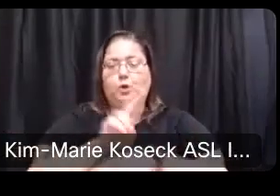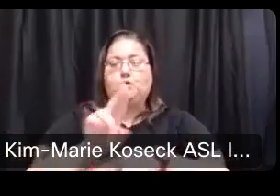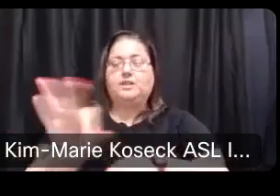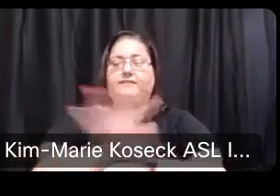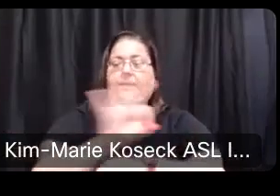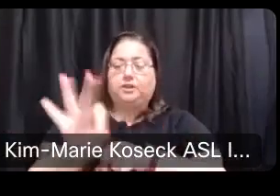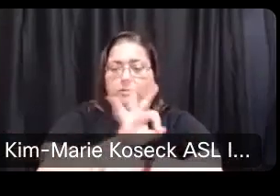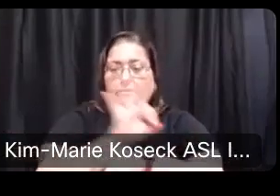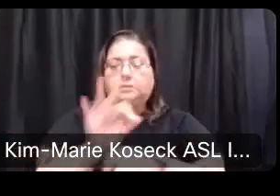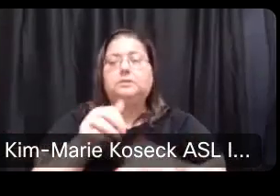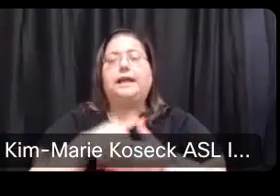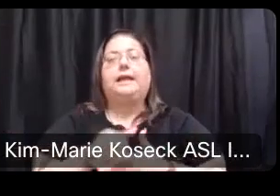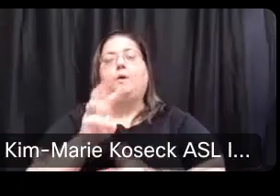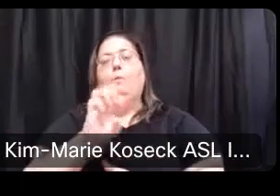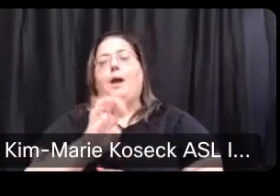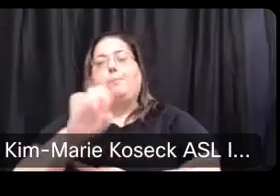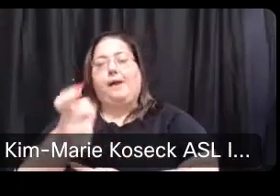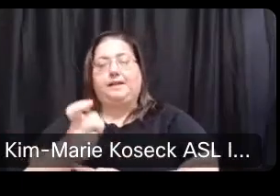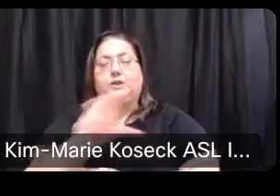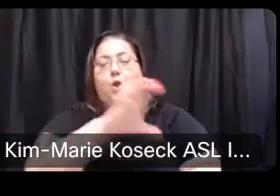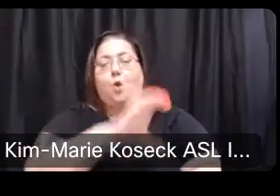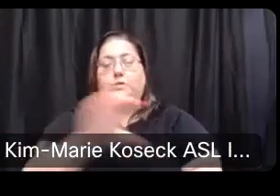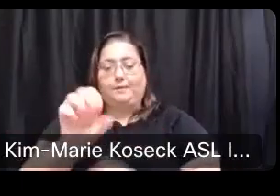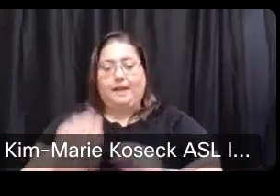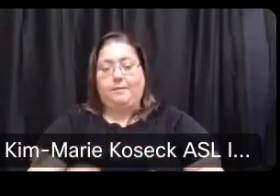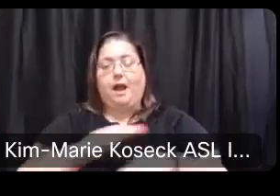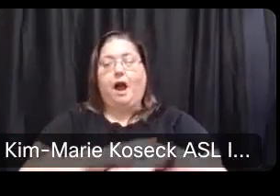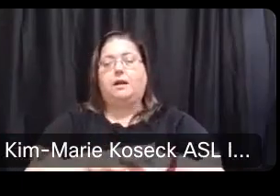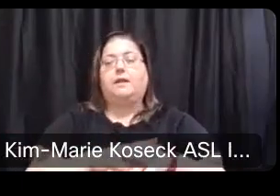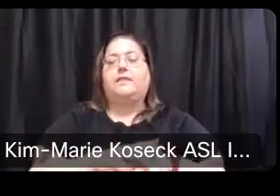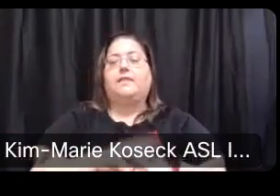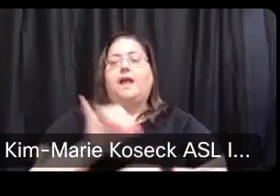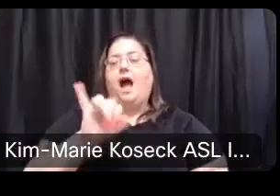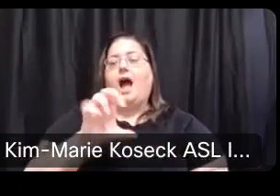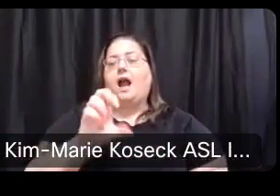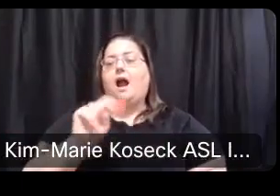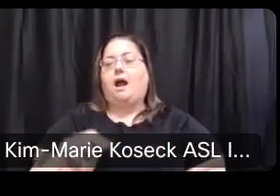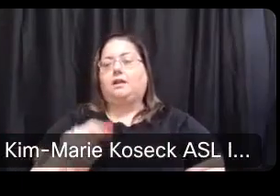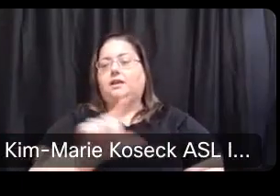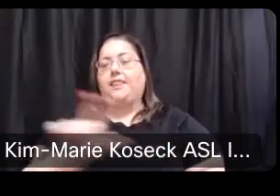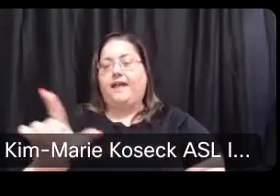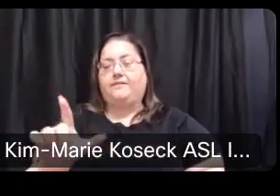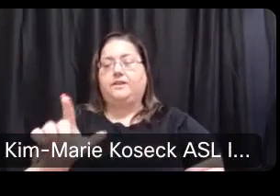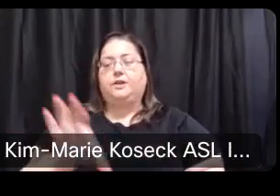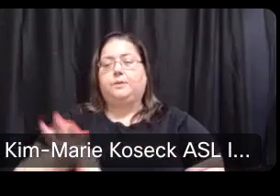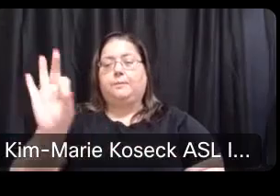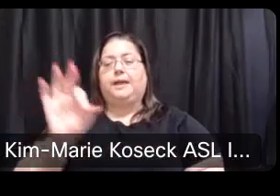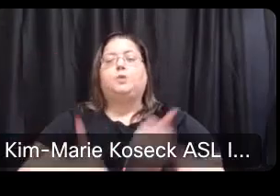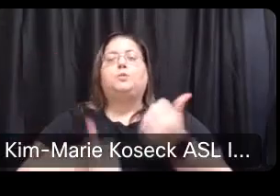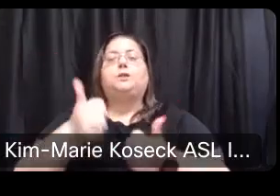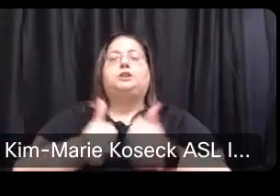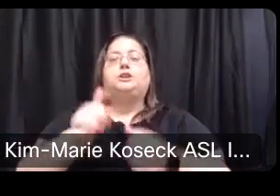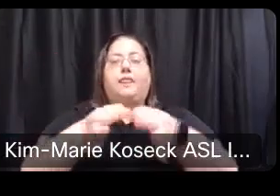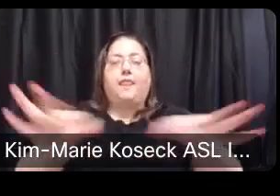platform. Closed captions can be turned on using the icon to the left, where you can select your preferred